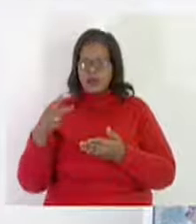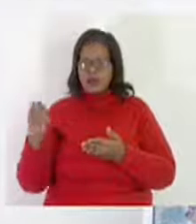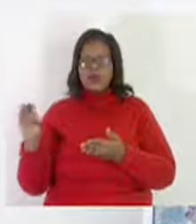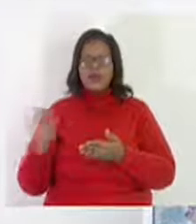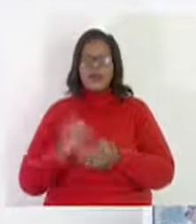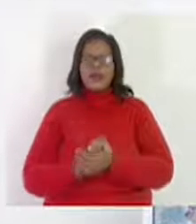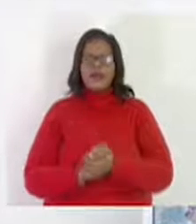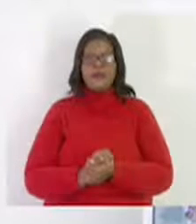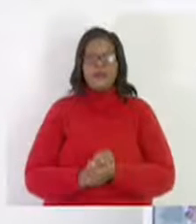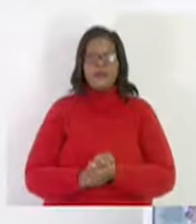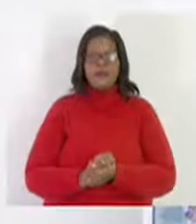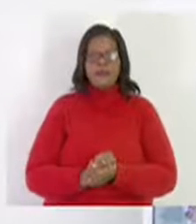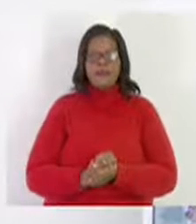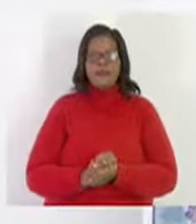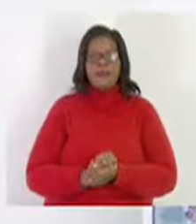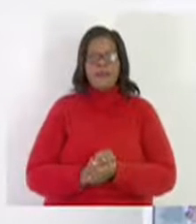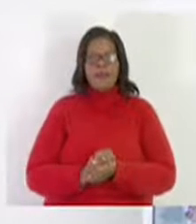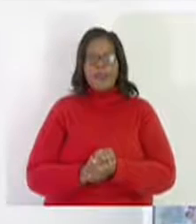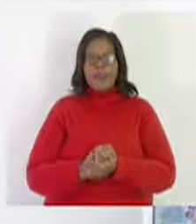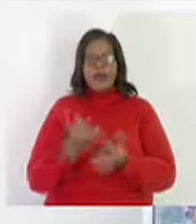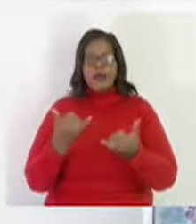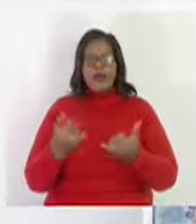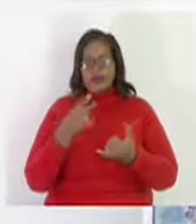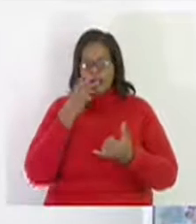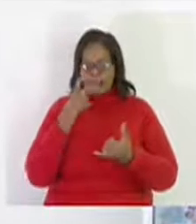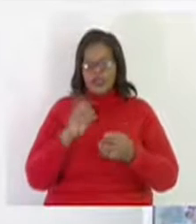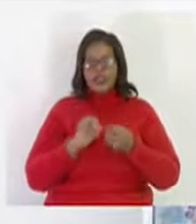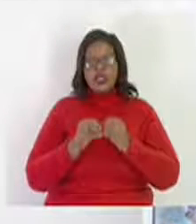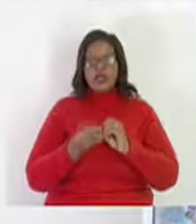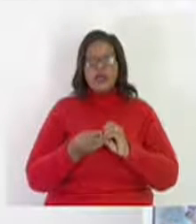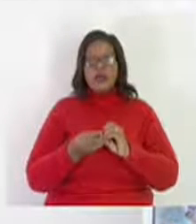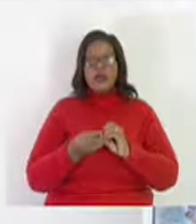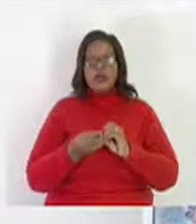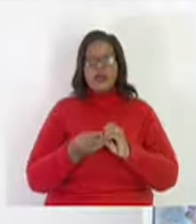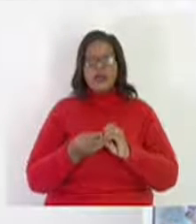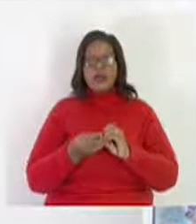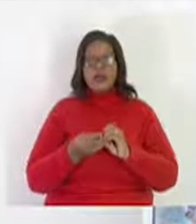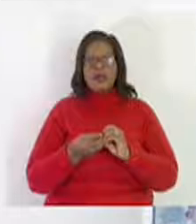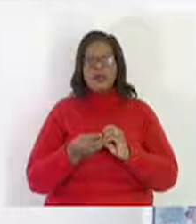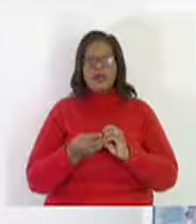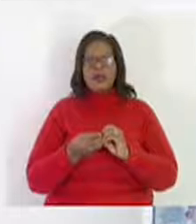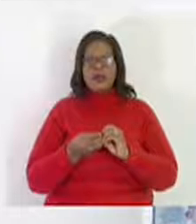46,200. Now, if you look at this number, it's a matter of